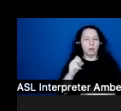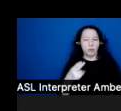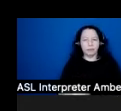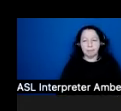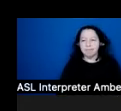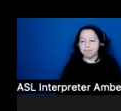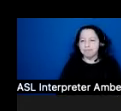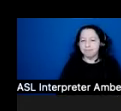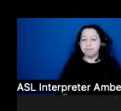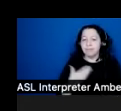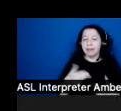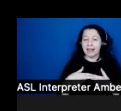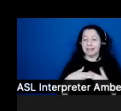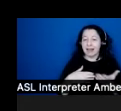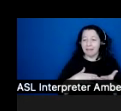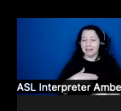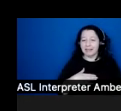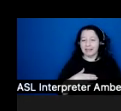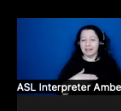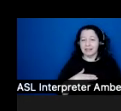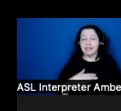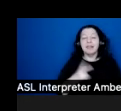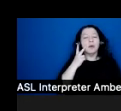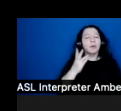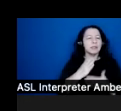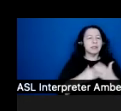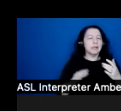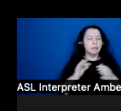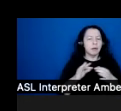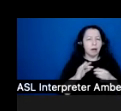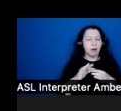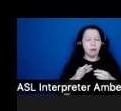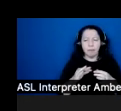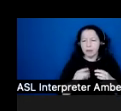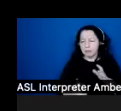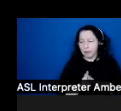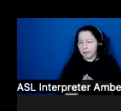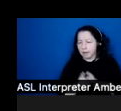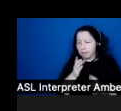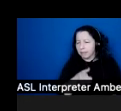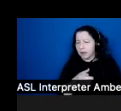Want to go to the next slide, Deb? We see some couple of comments too coming through in the chat over here.